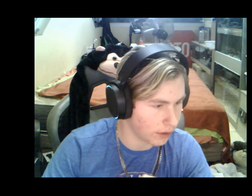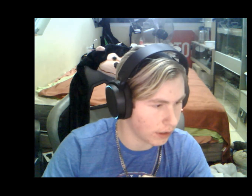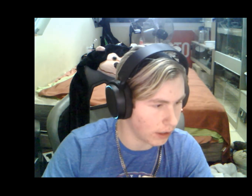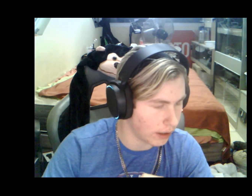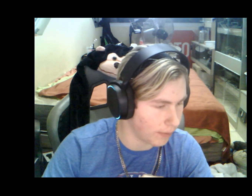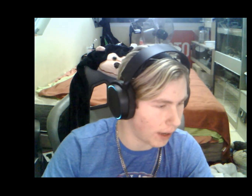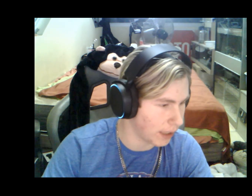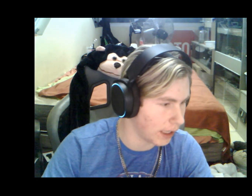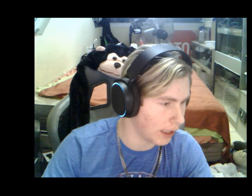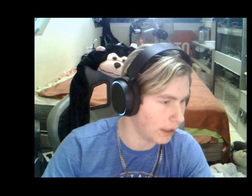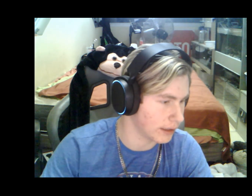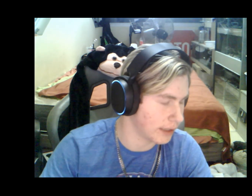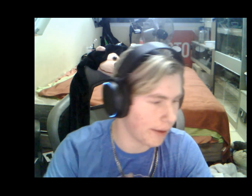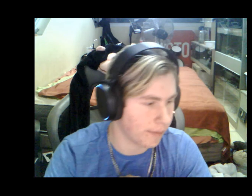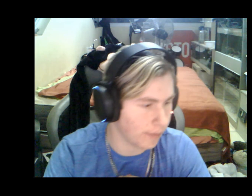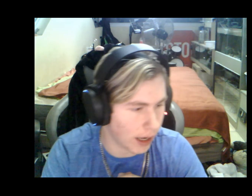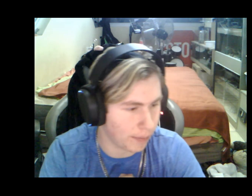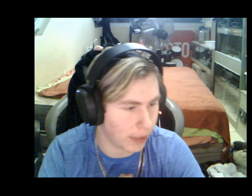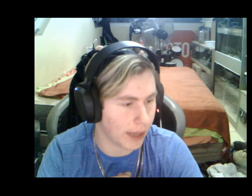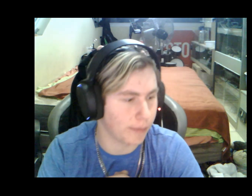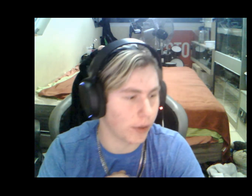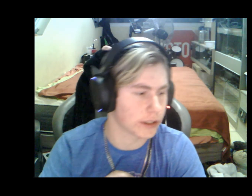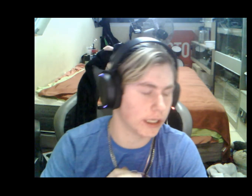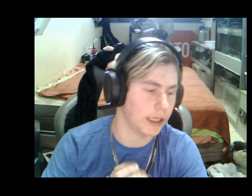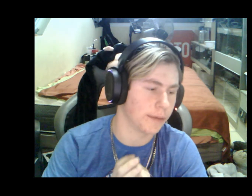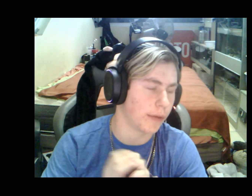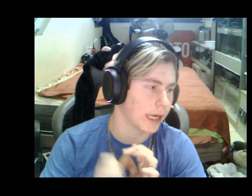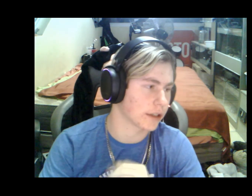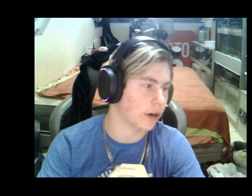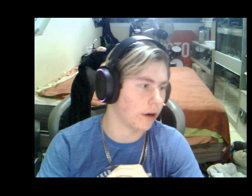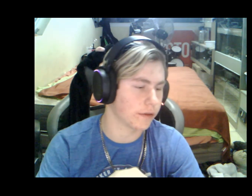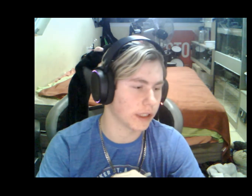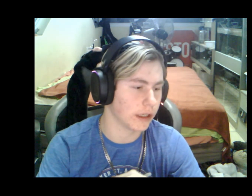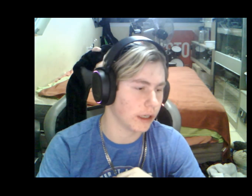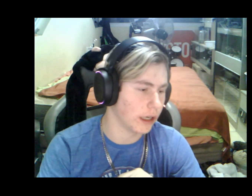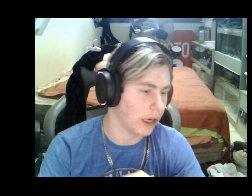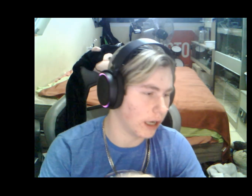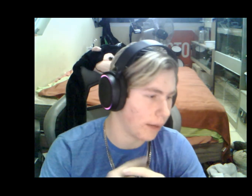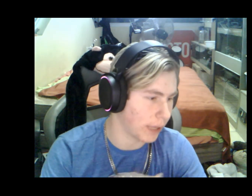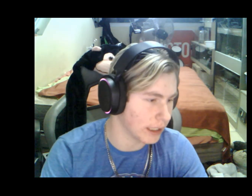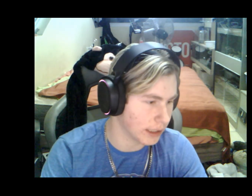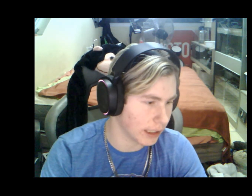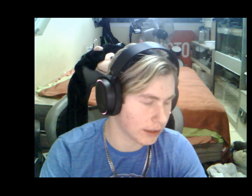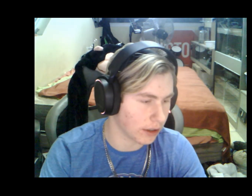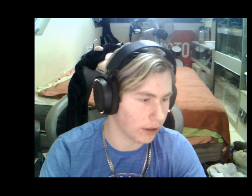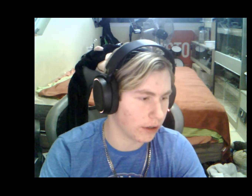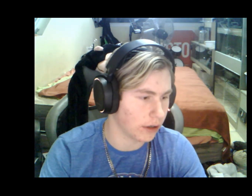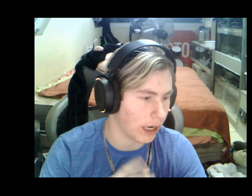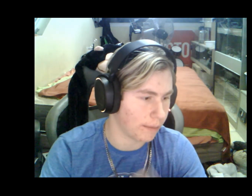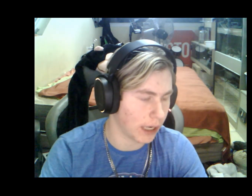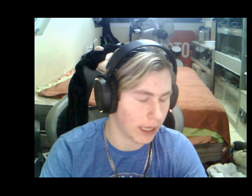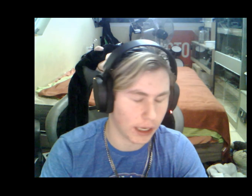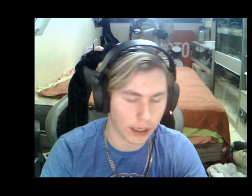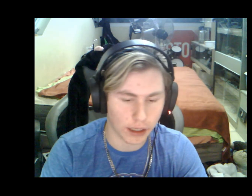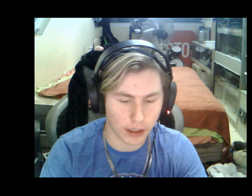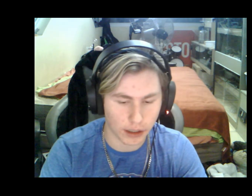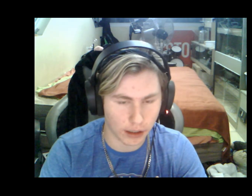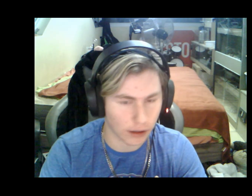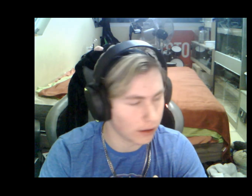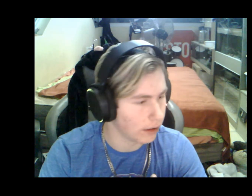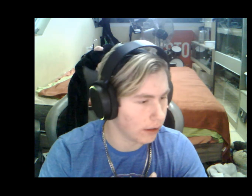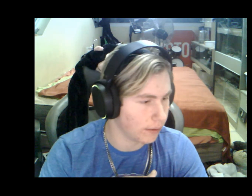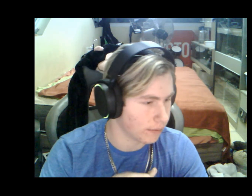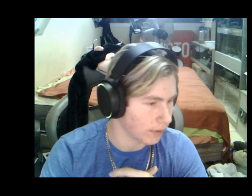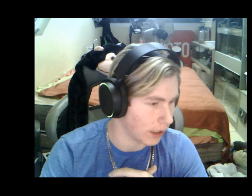Like I play mostly Minecraft. I play CS:GO. I